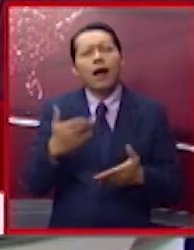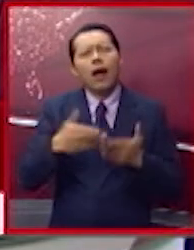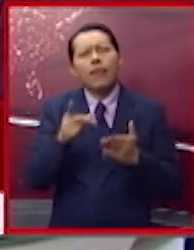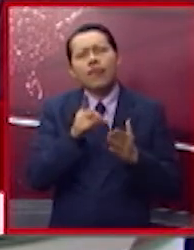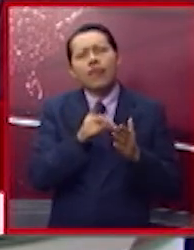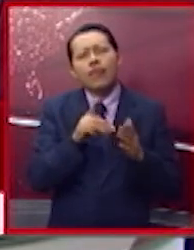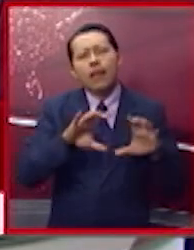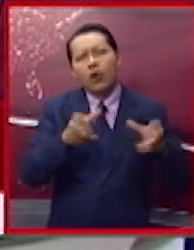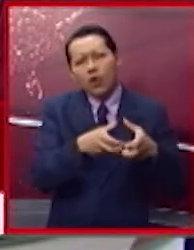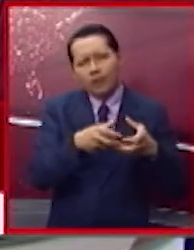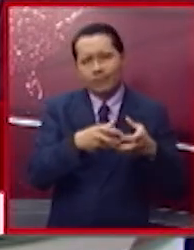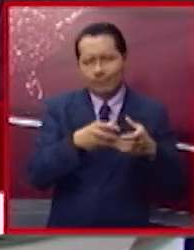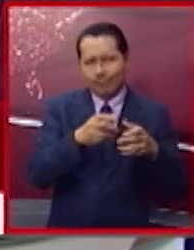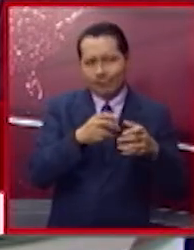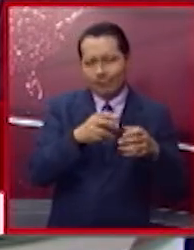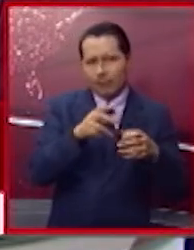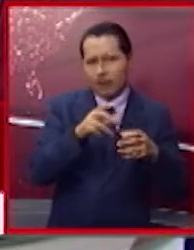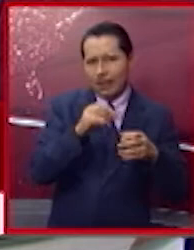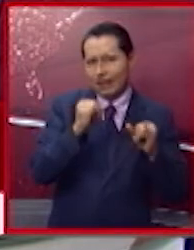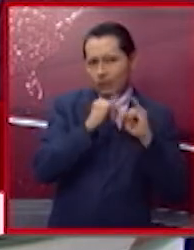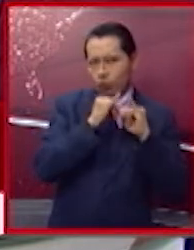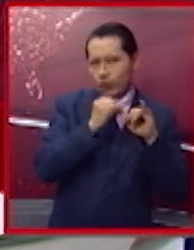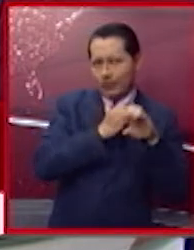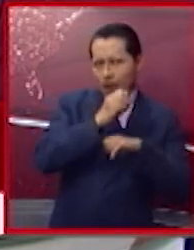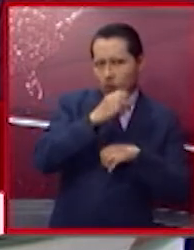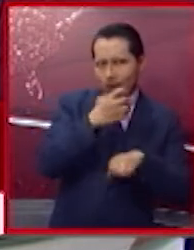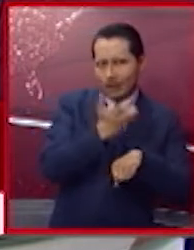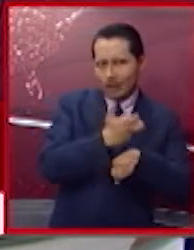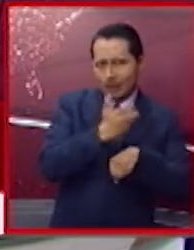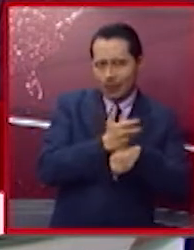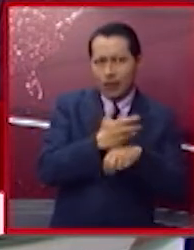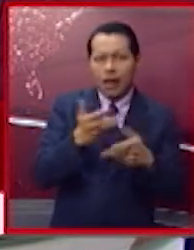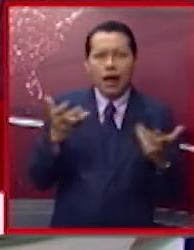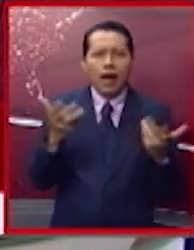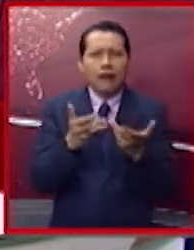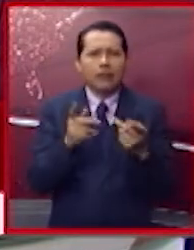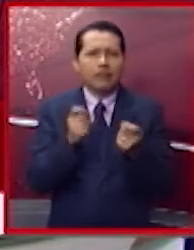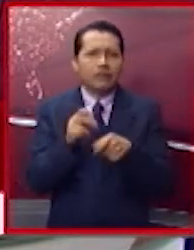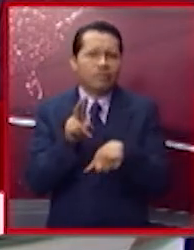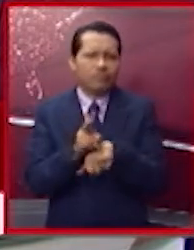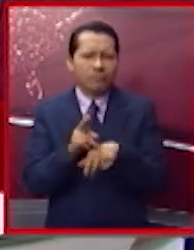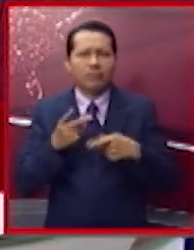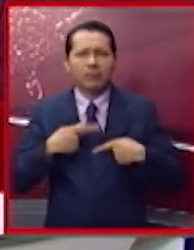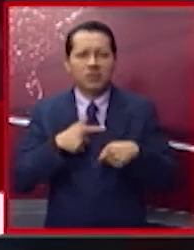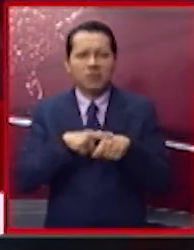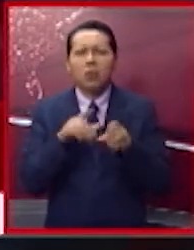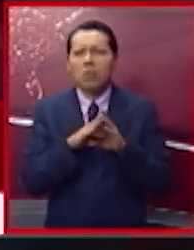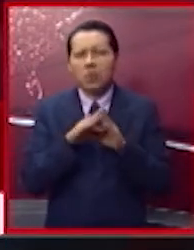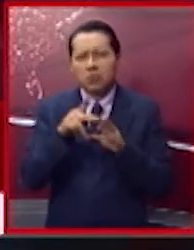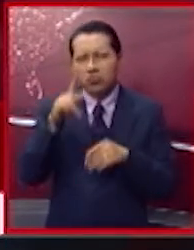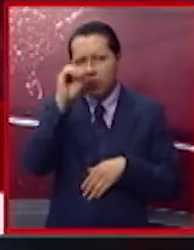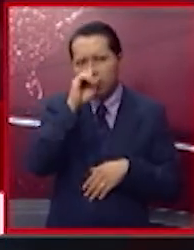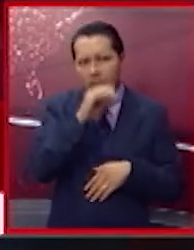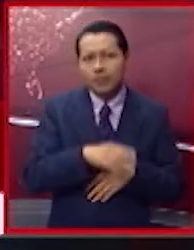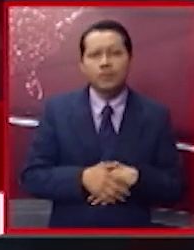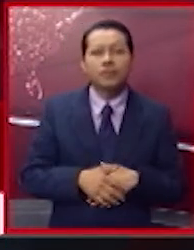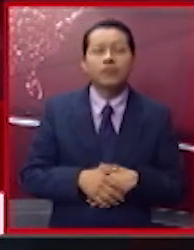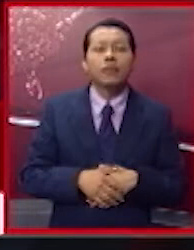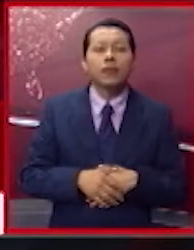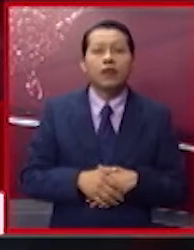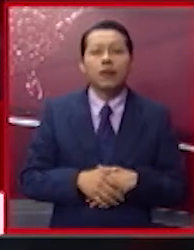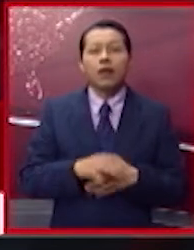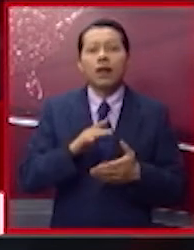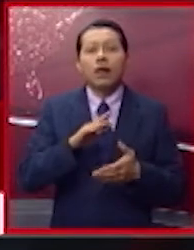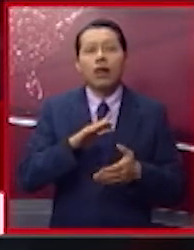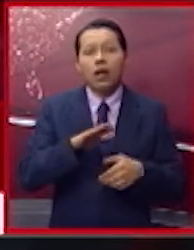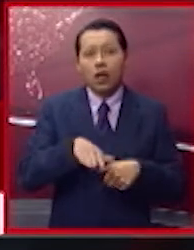American policy with the United States, what do you see? All Latin America. I think it's very hard to know what American